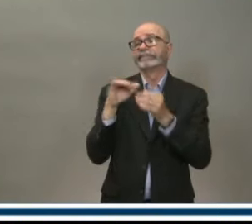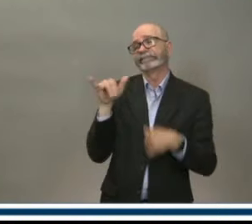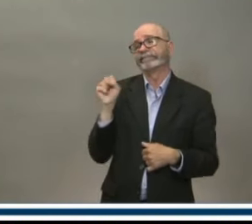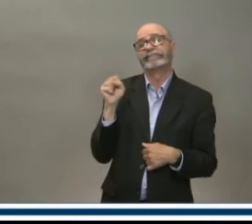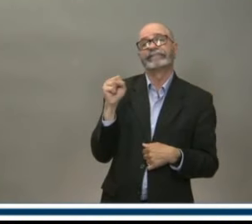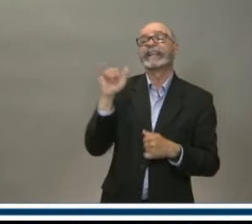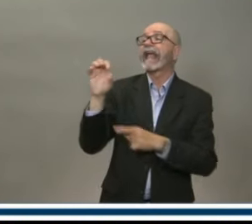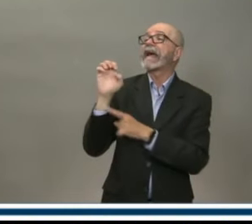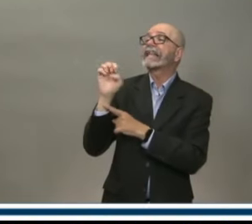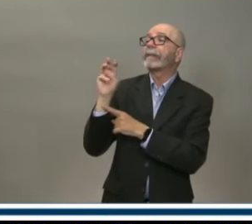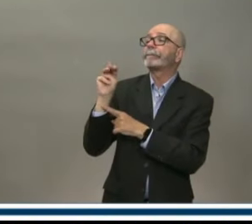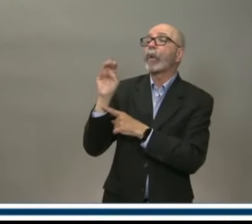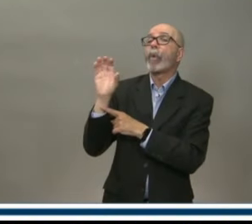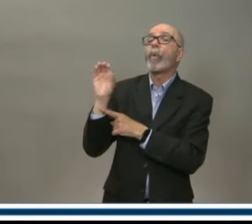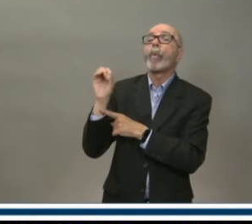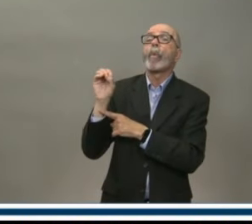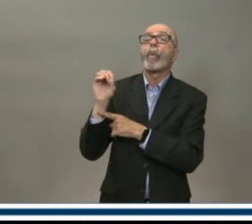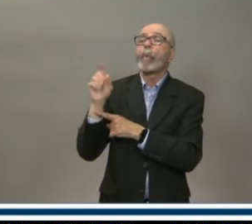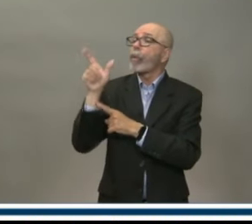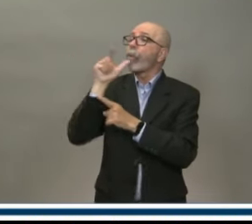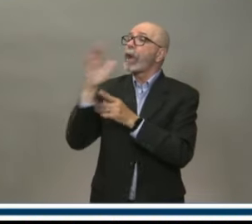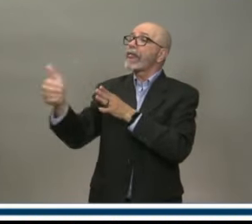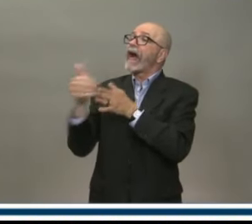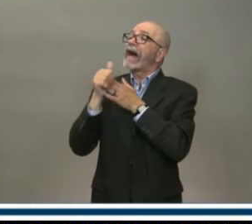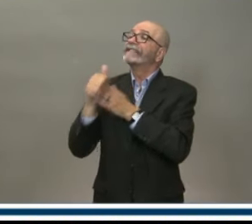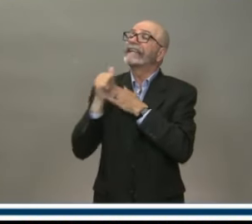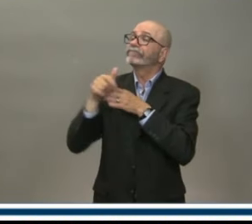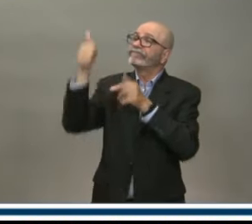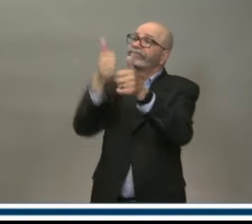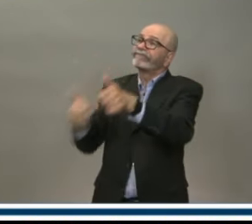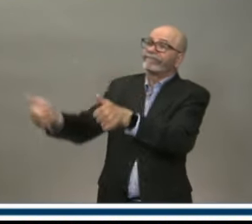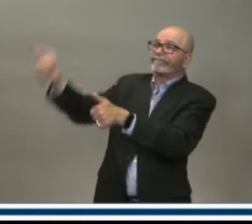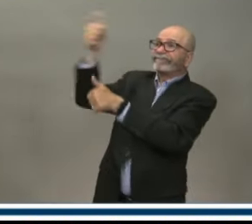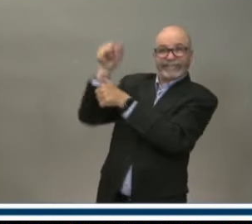lead agency is the one that has to put the message together.